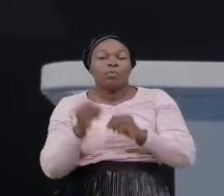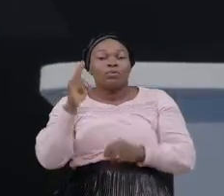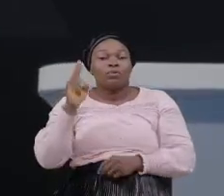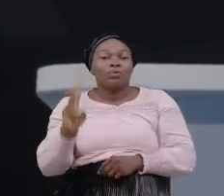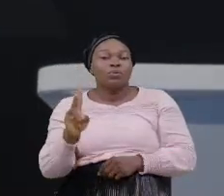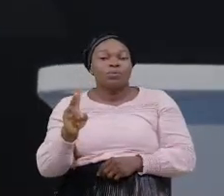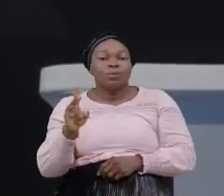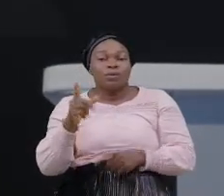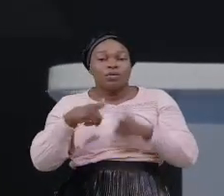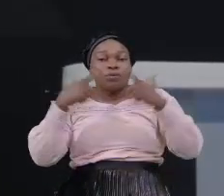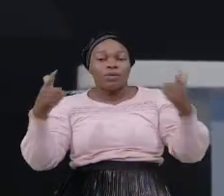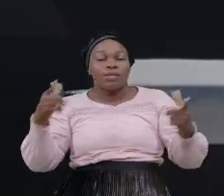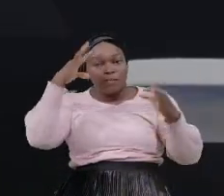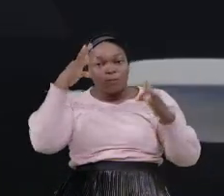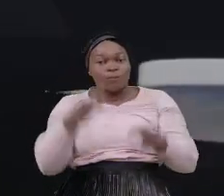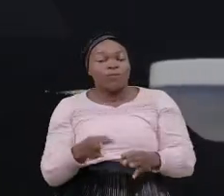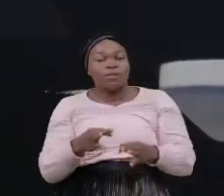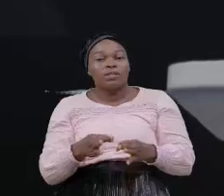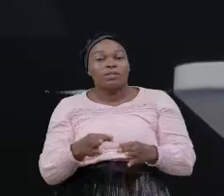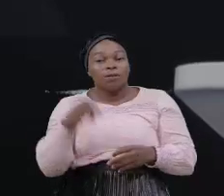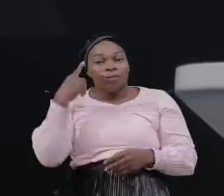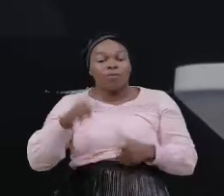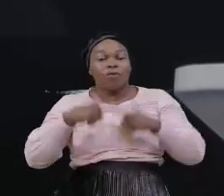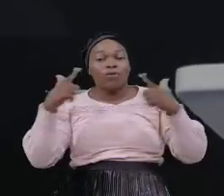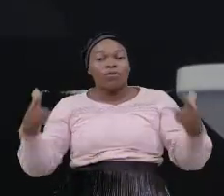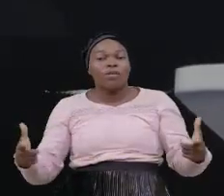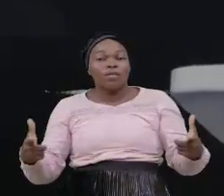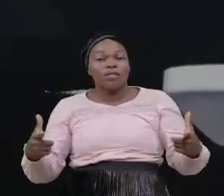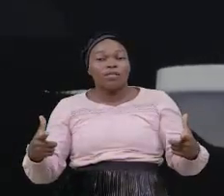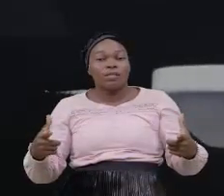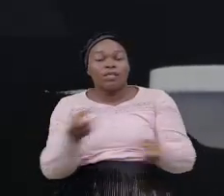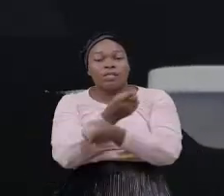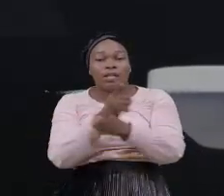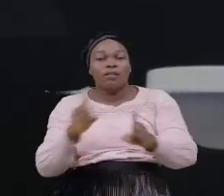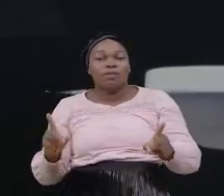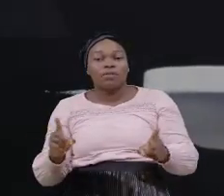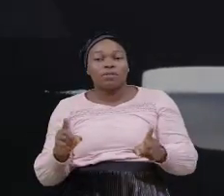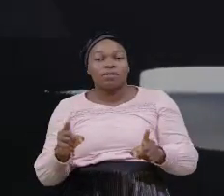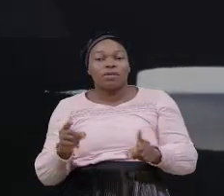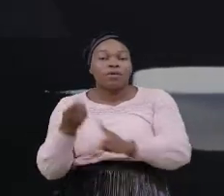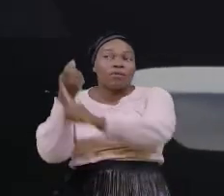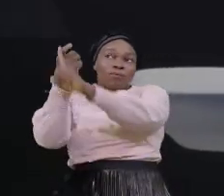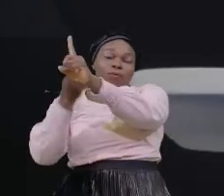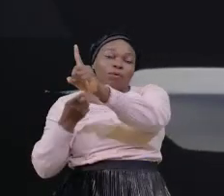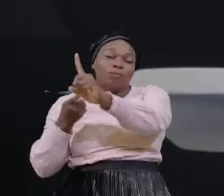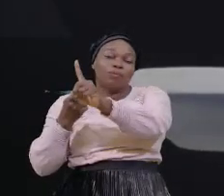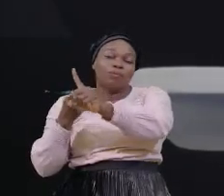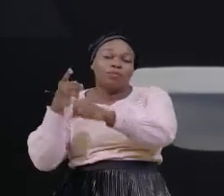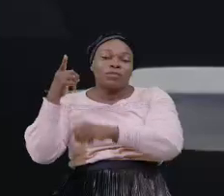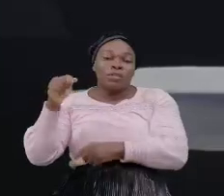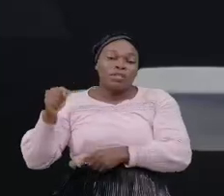faith for great, great deliverance from the